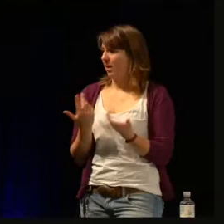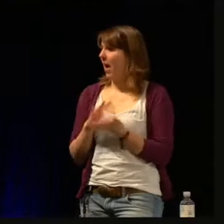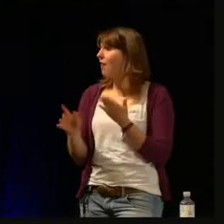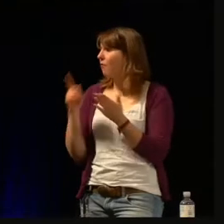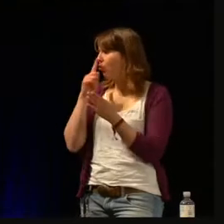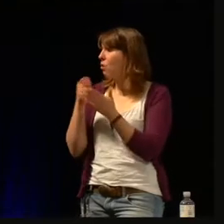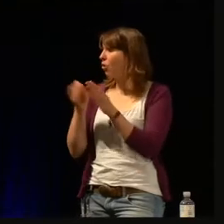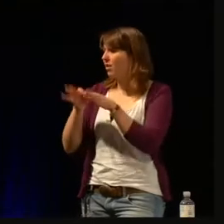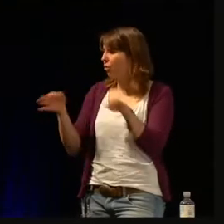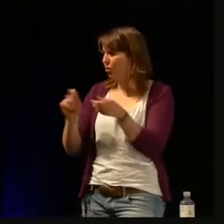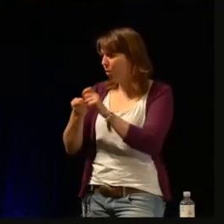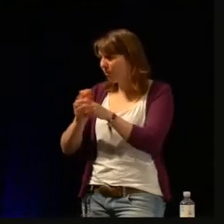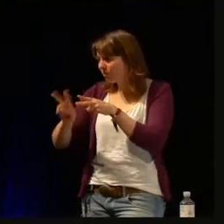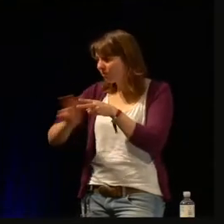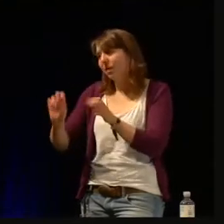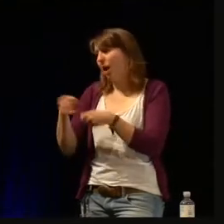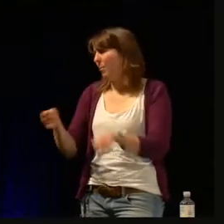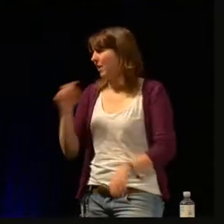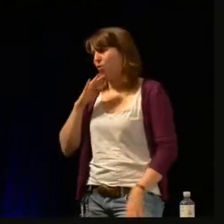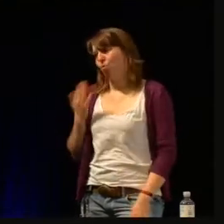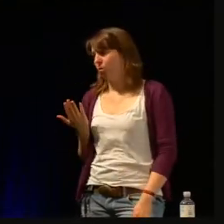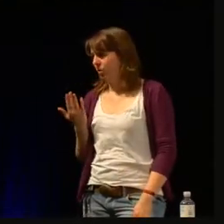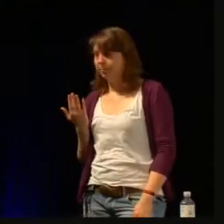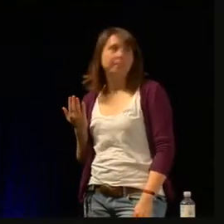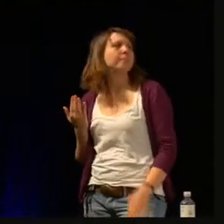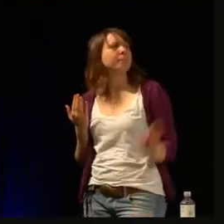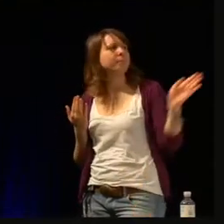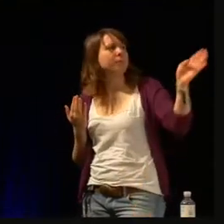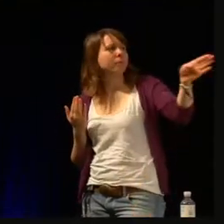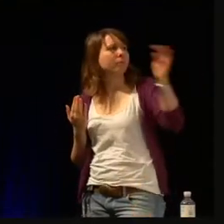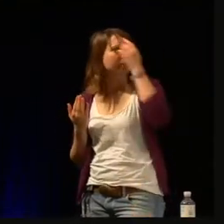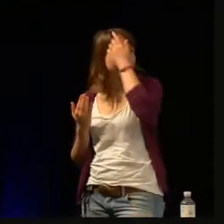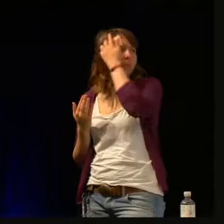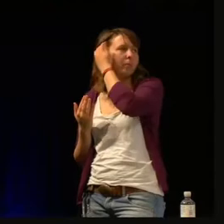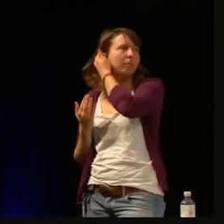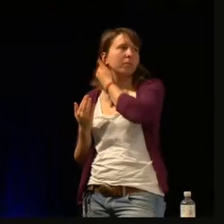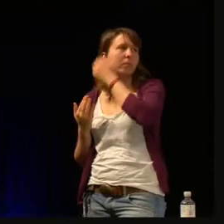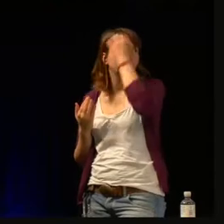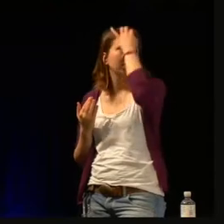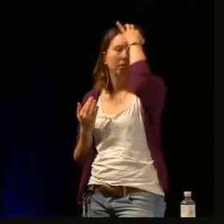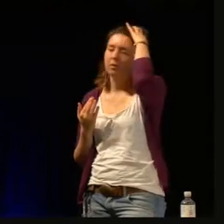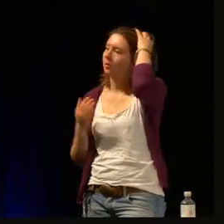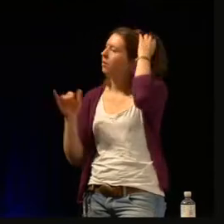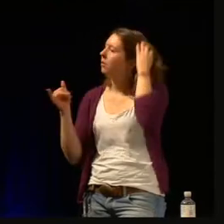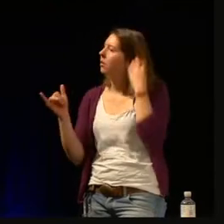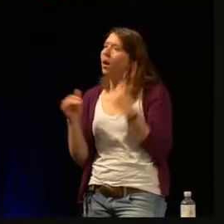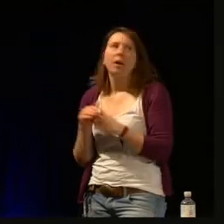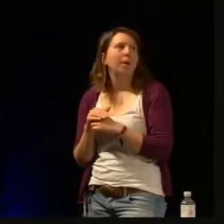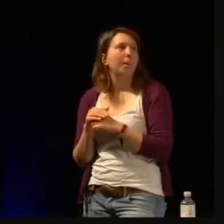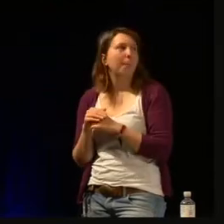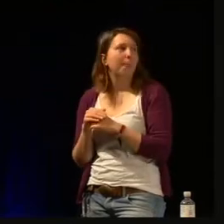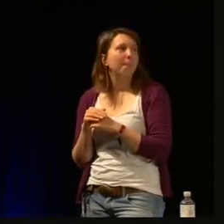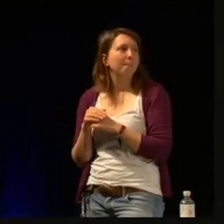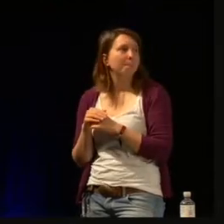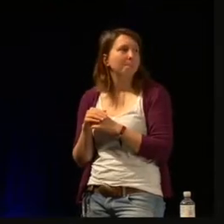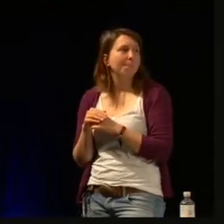about, is more complex. And it's not just about this cost function. Yeah, and the point